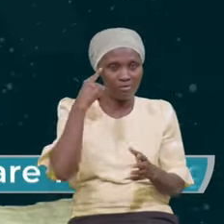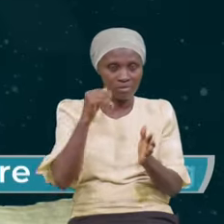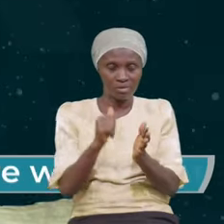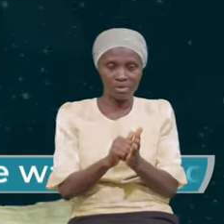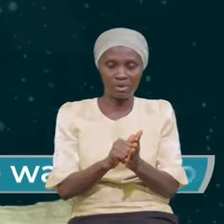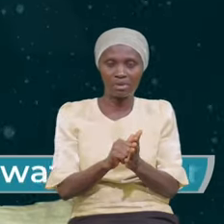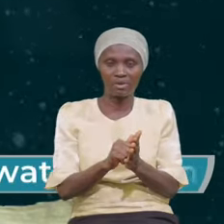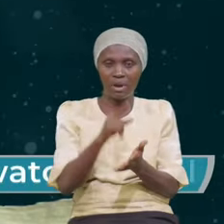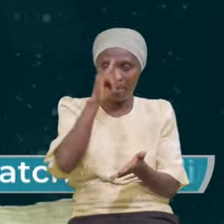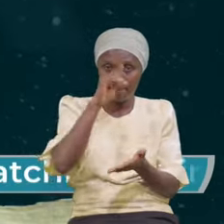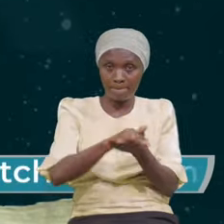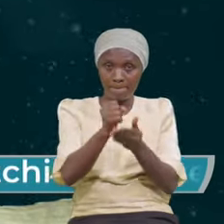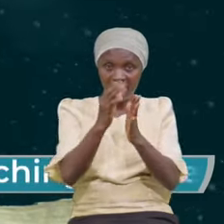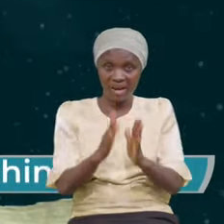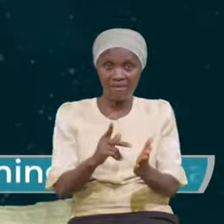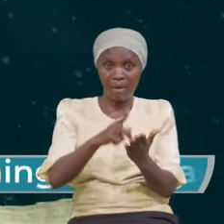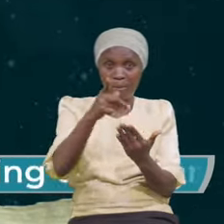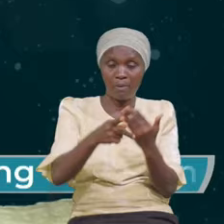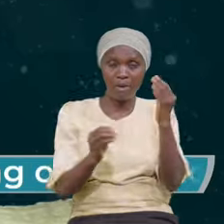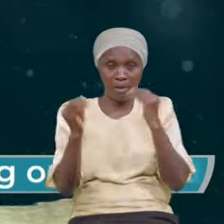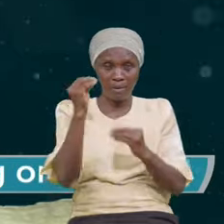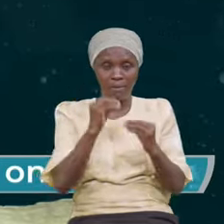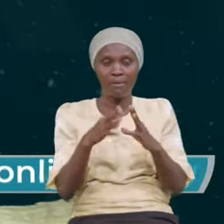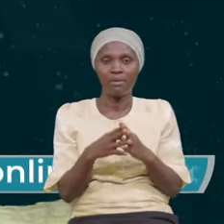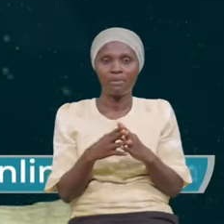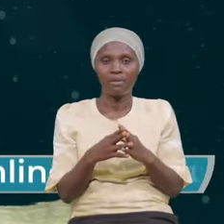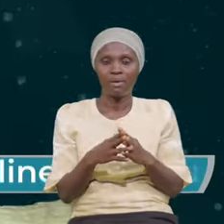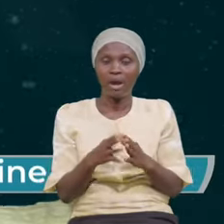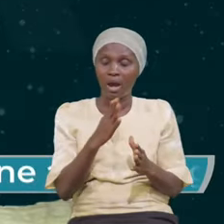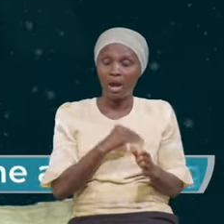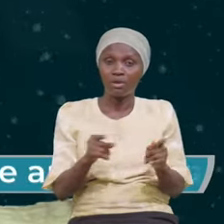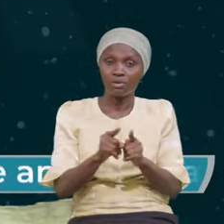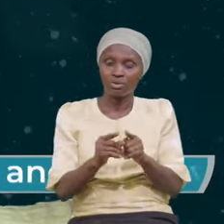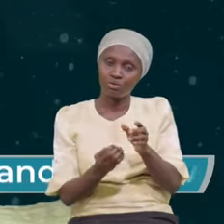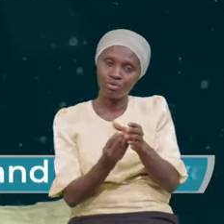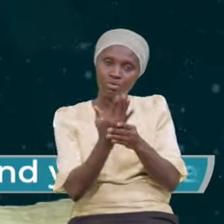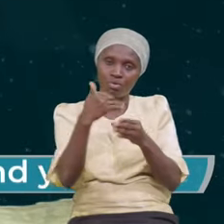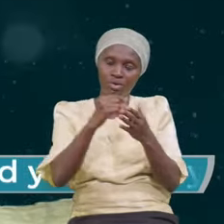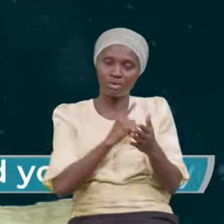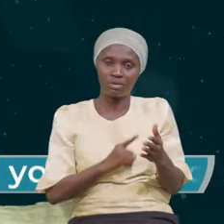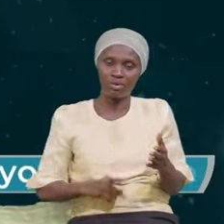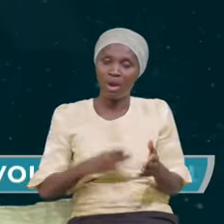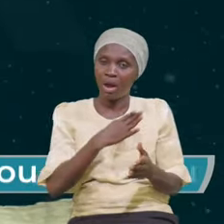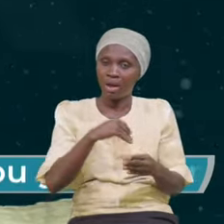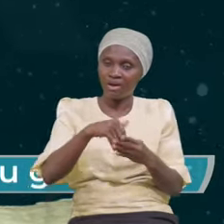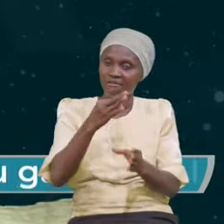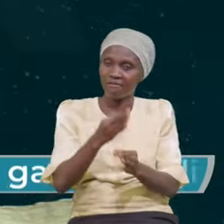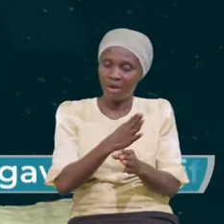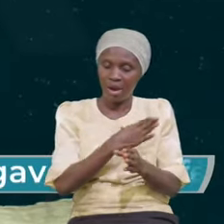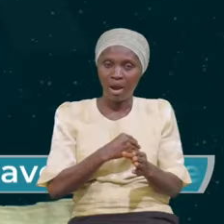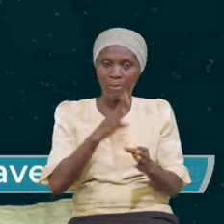also grow in the faith, grow in the Lord, and be strong for the Lord.